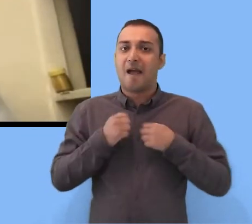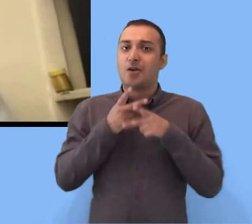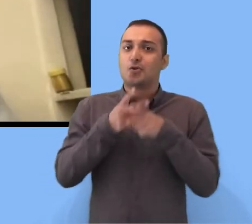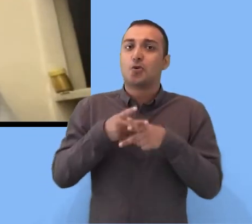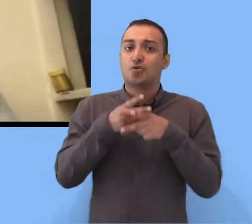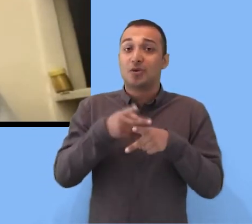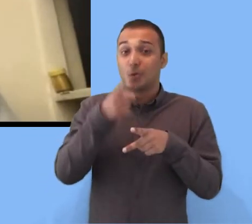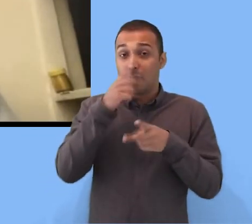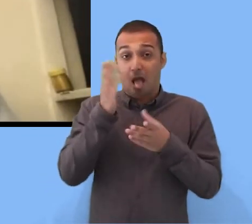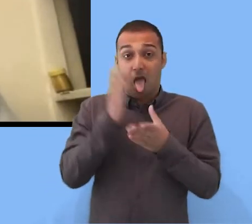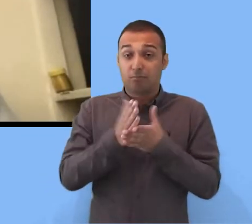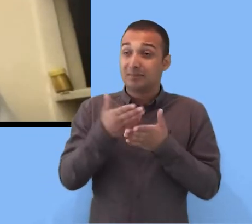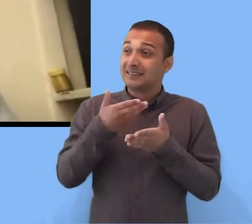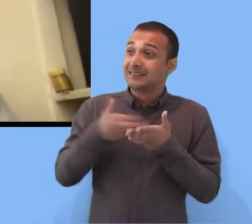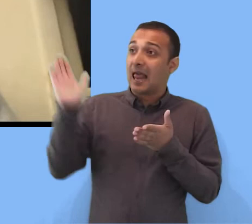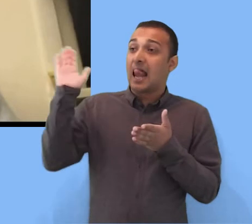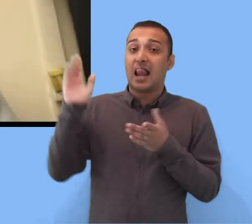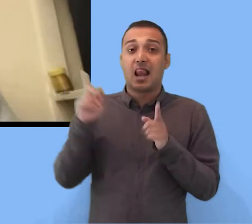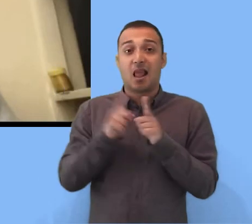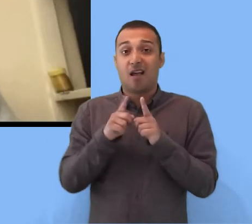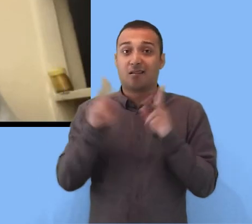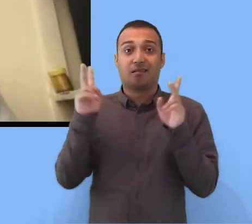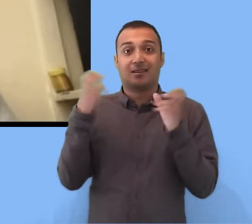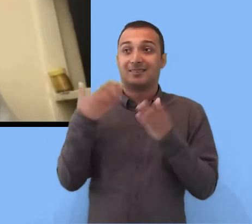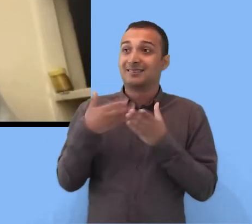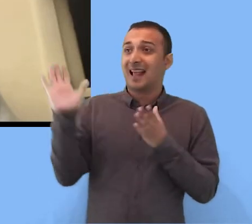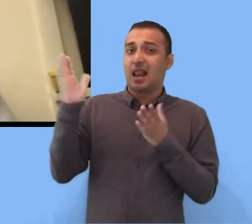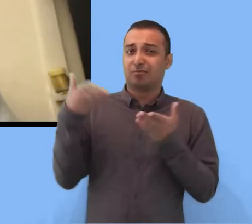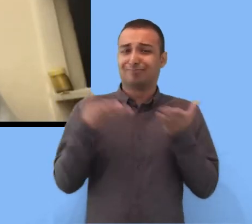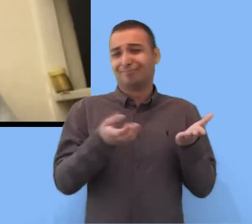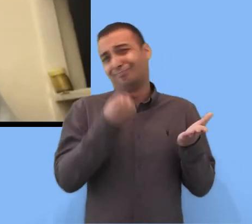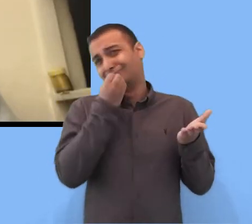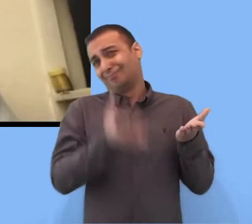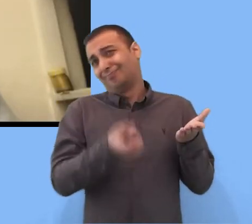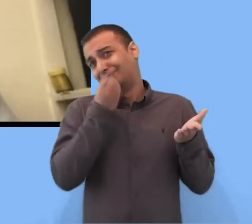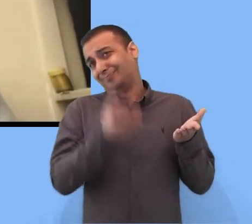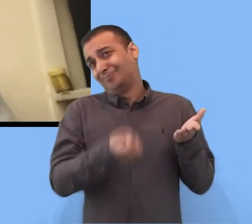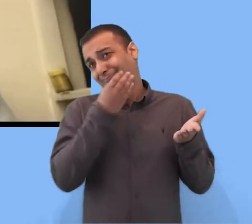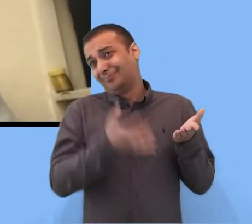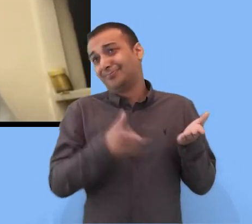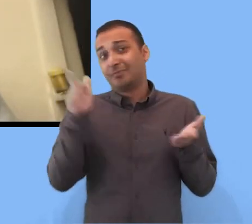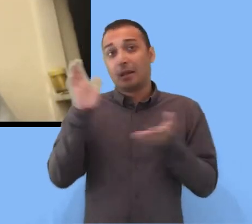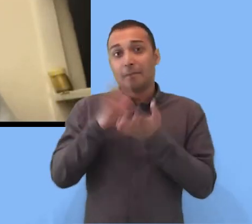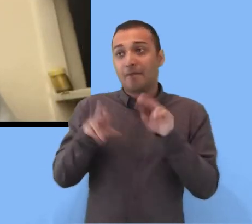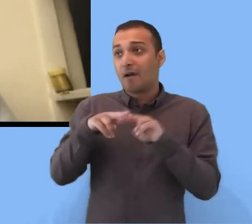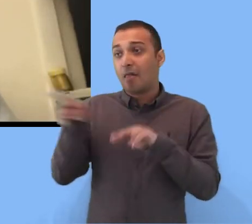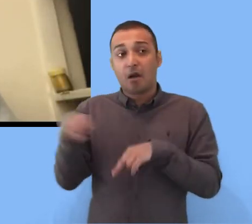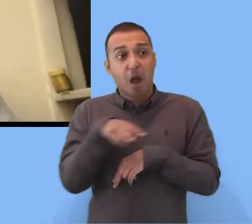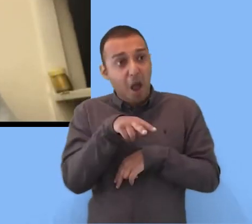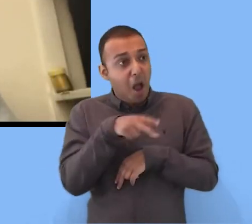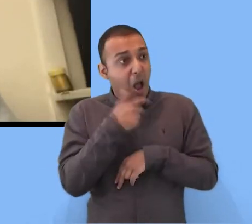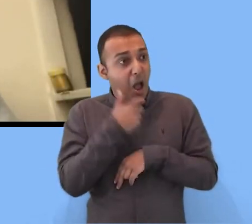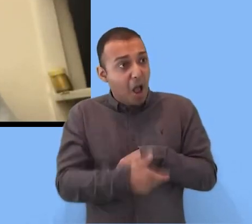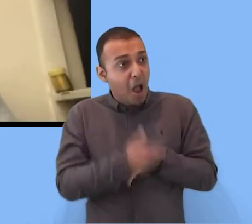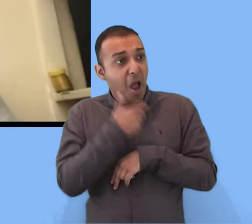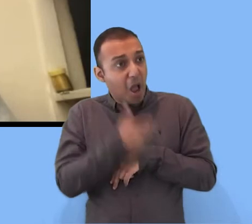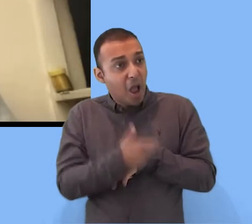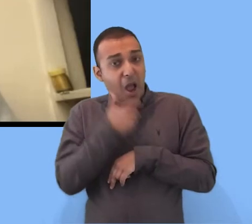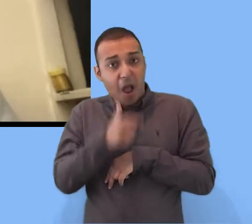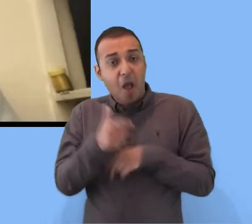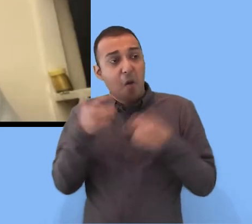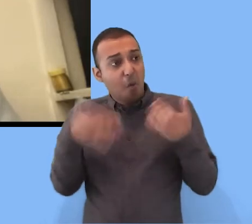nursery to them. And it's a time where you can give parents a sense of